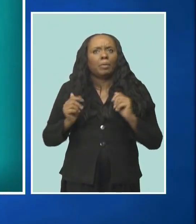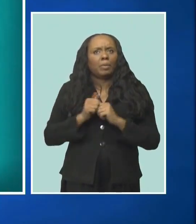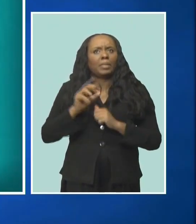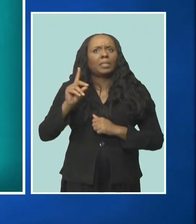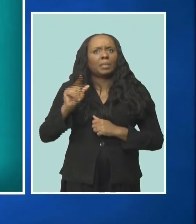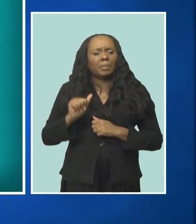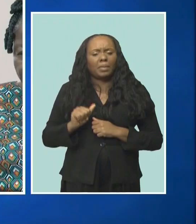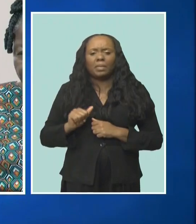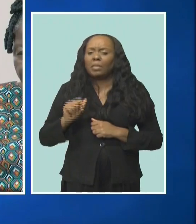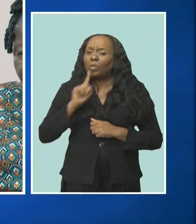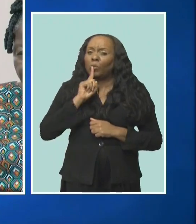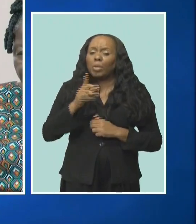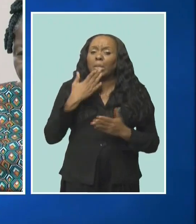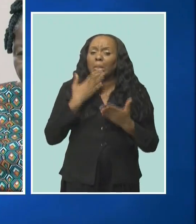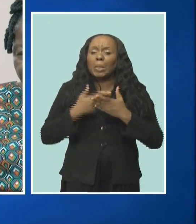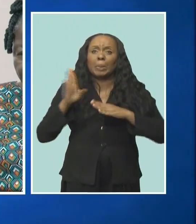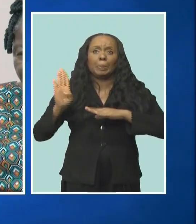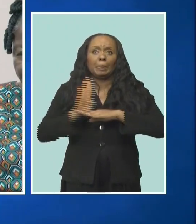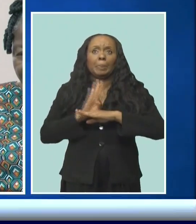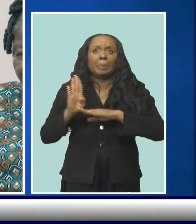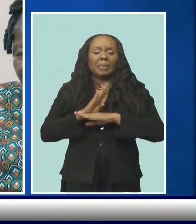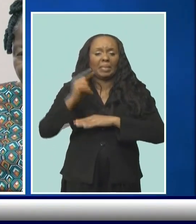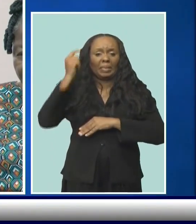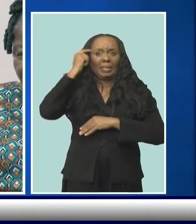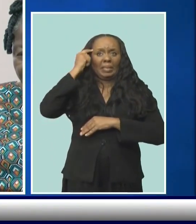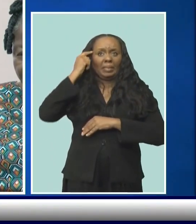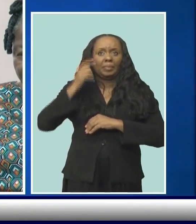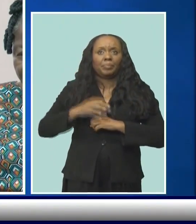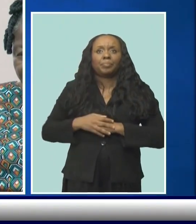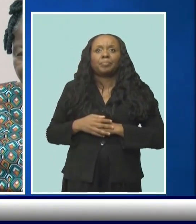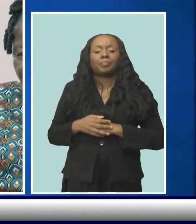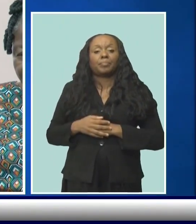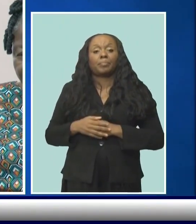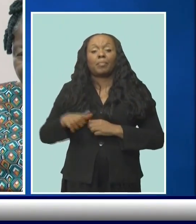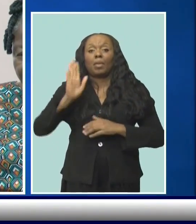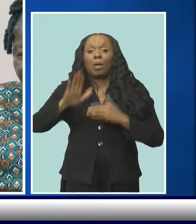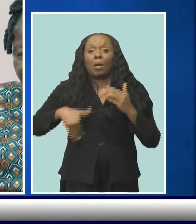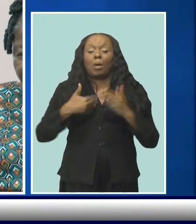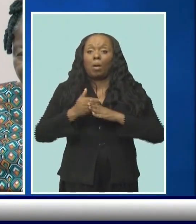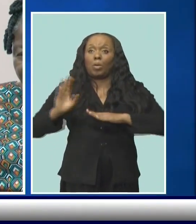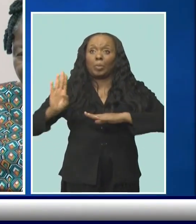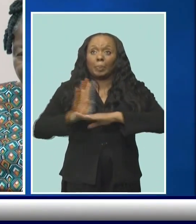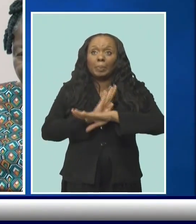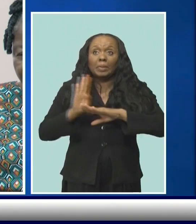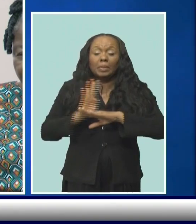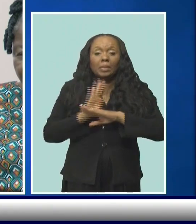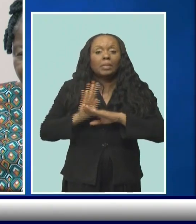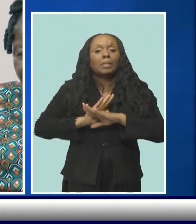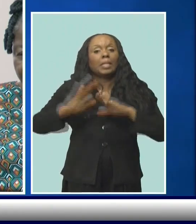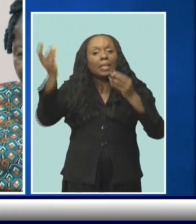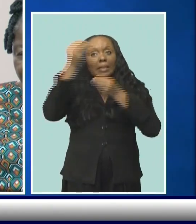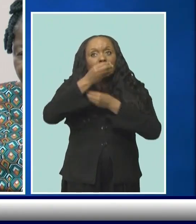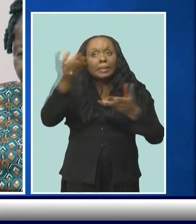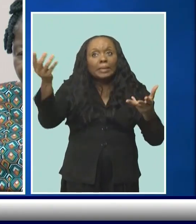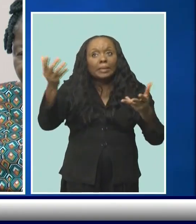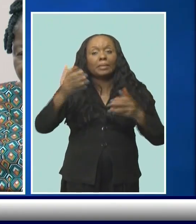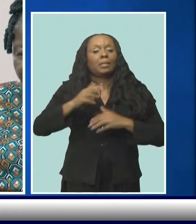sense. And then that message goes out to all corporate Barbados and also